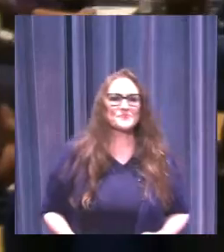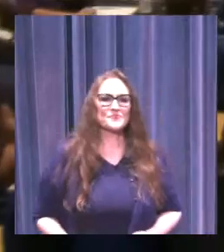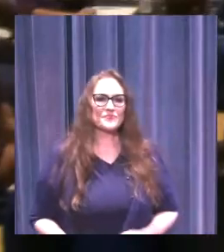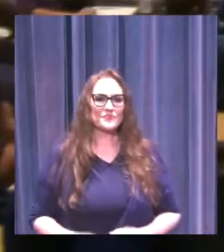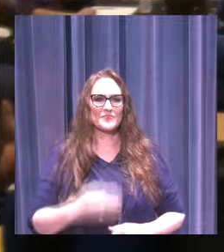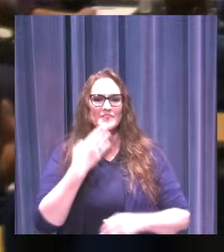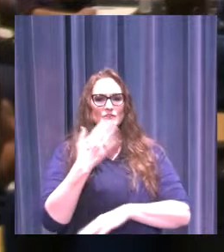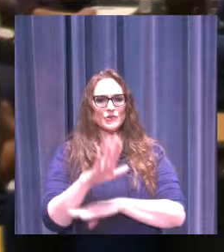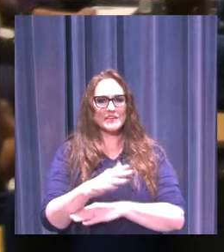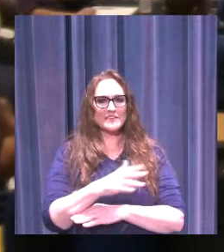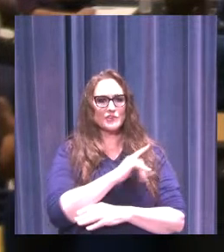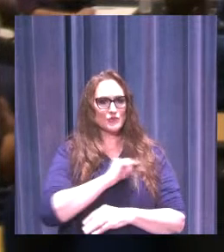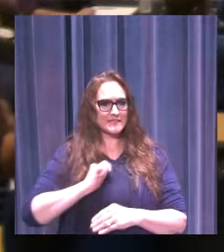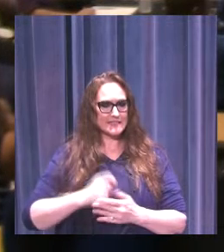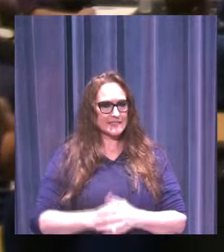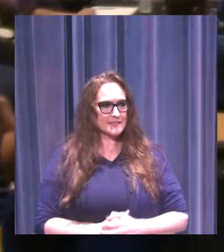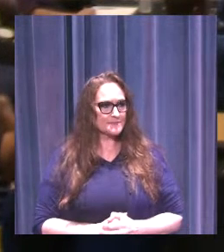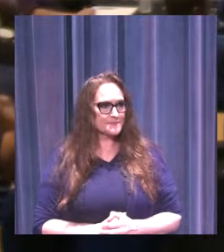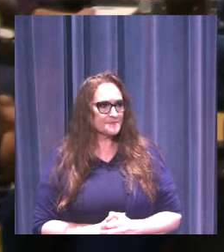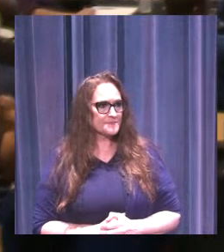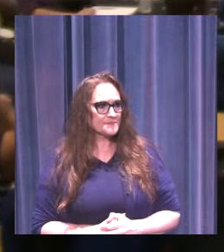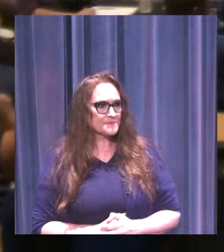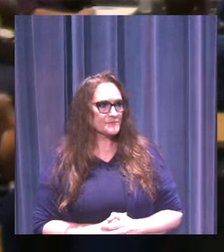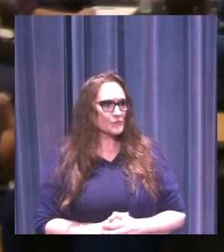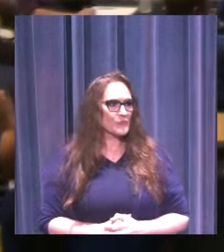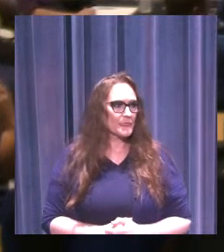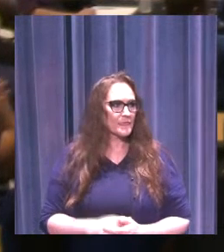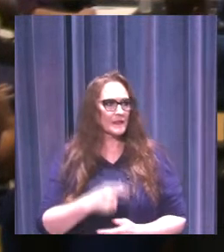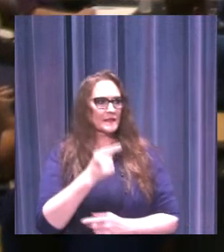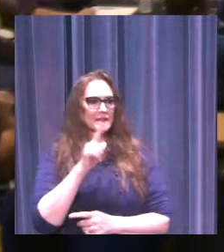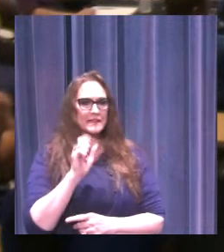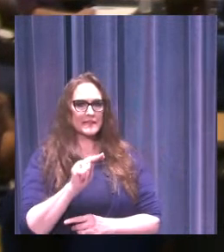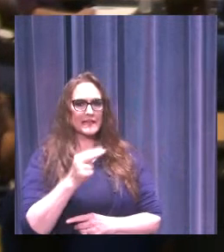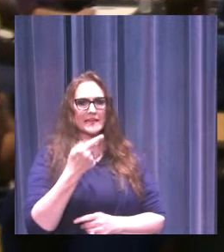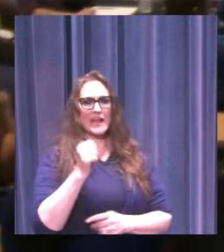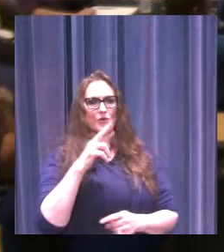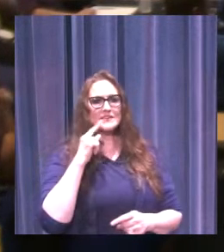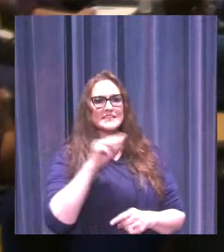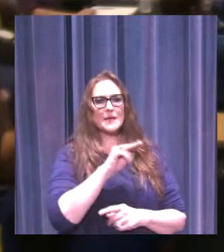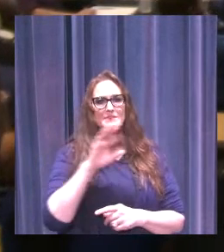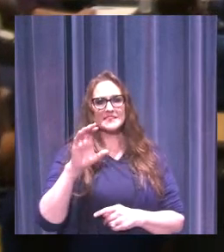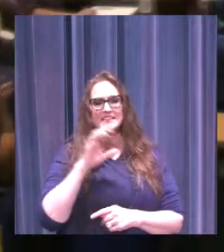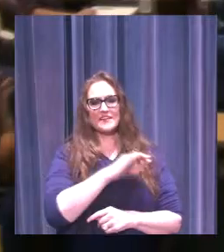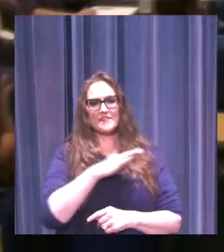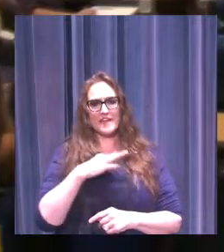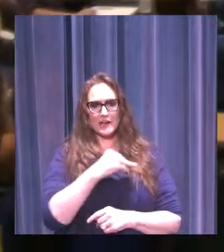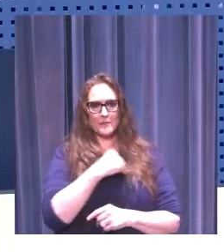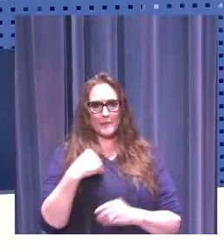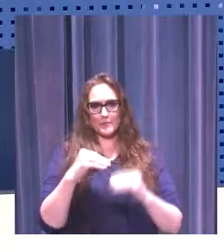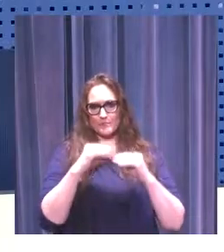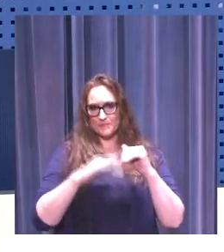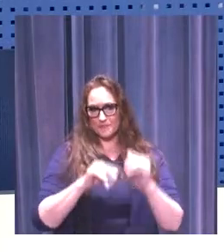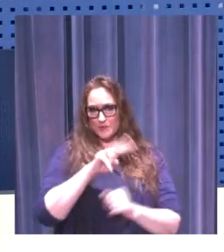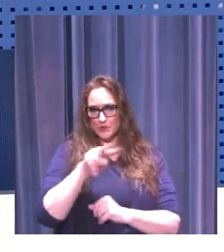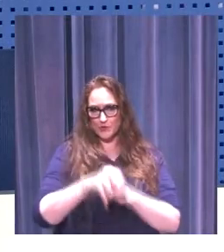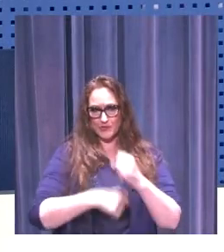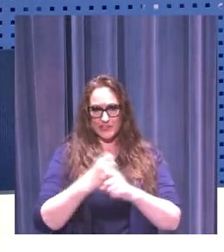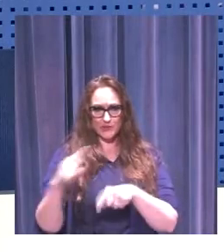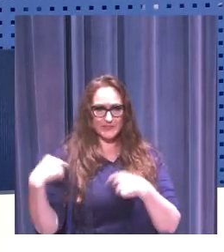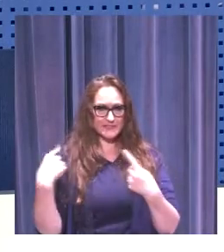Good evening, trustees. I'm Glenn Harris. I've been an MCC faculty member for over 22 years now.